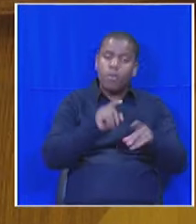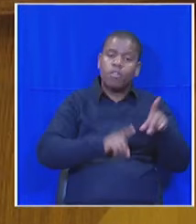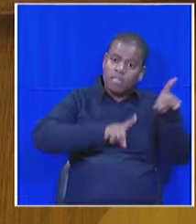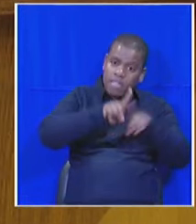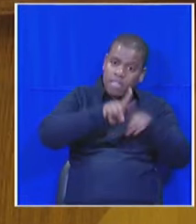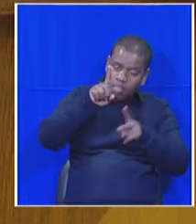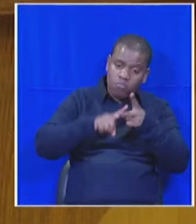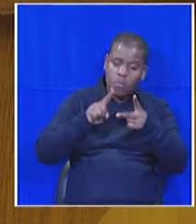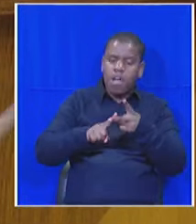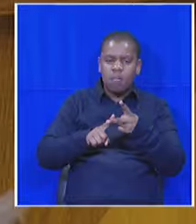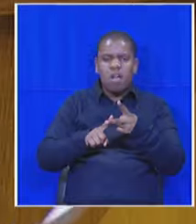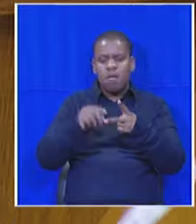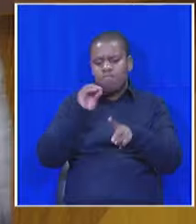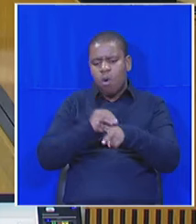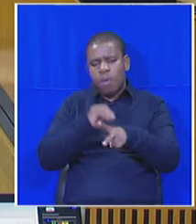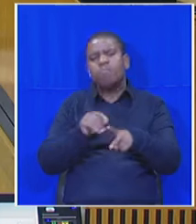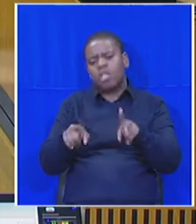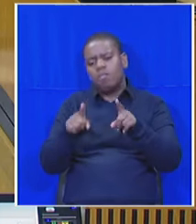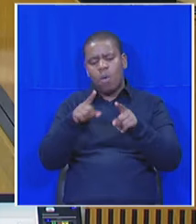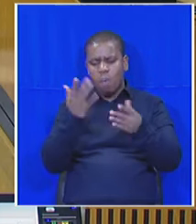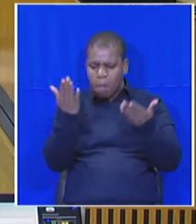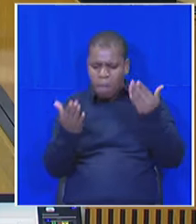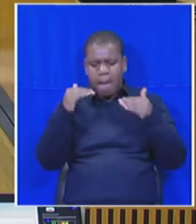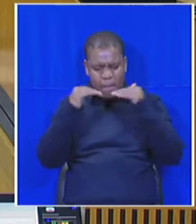think that is very important. We support this. Thank you, Chair.